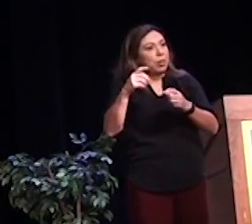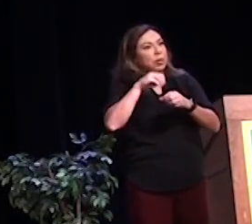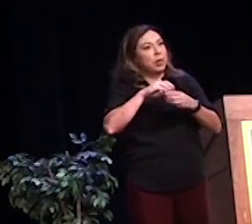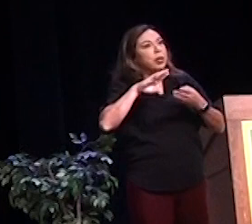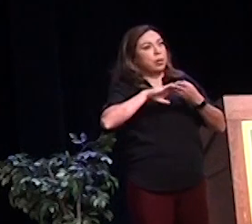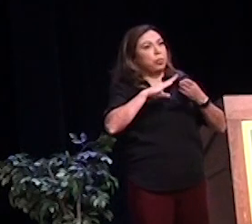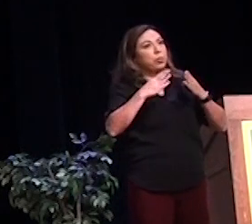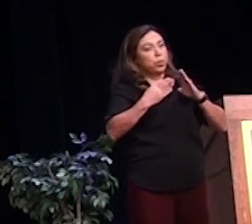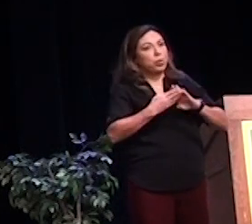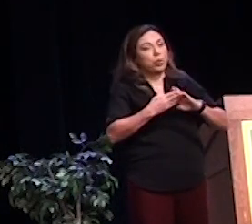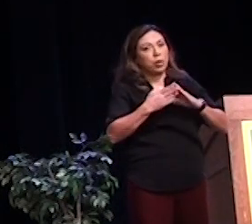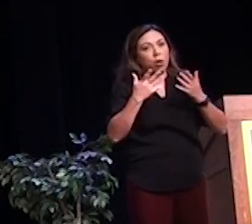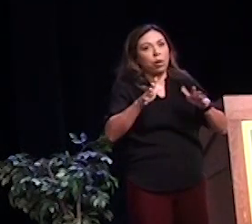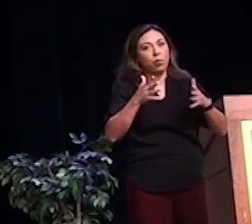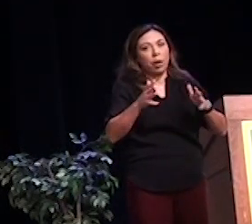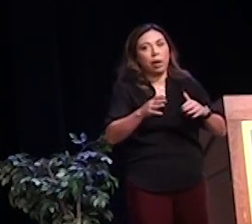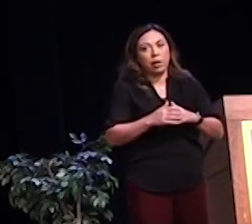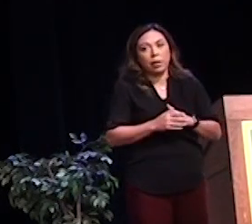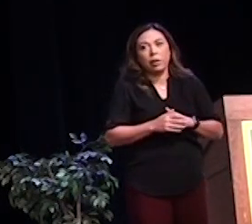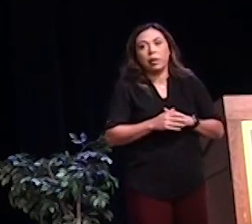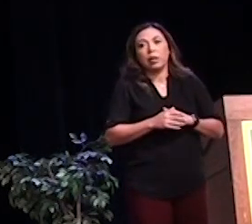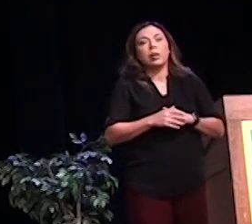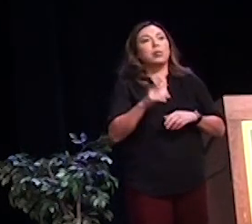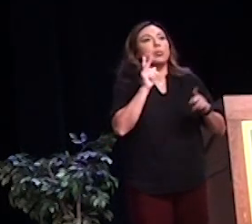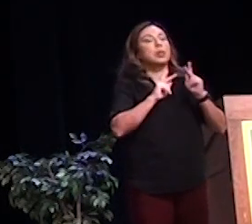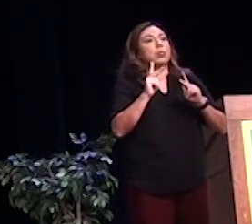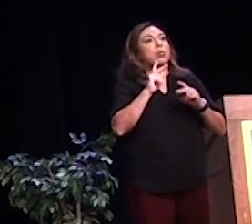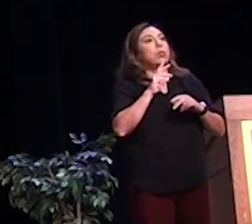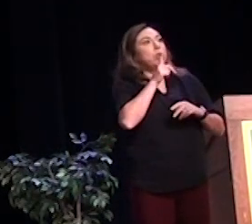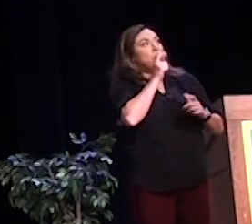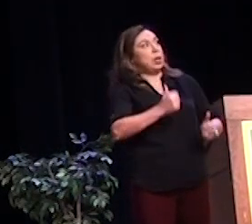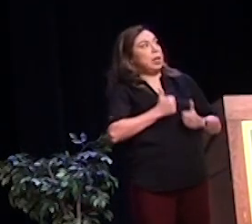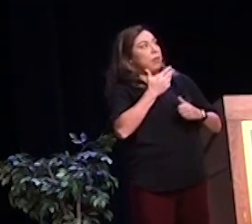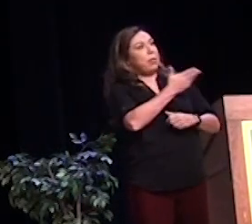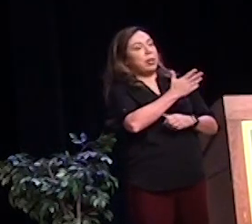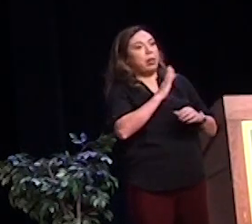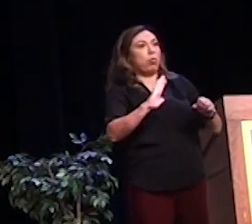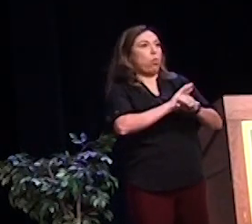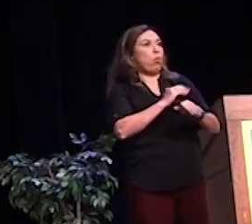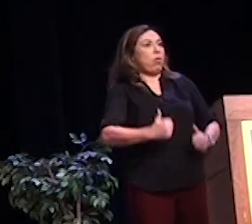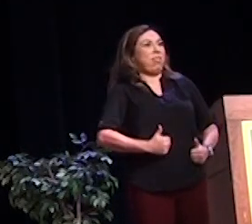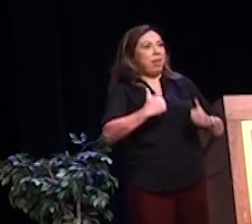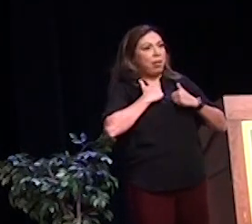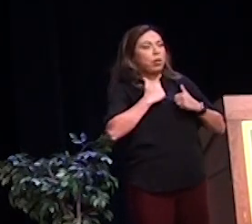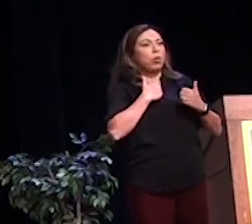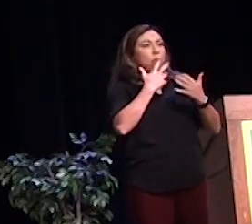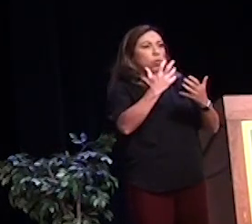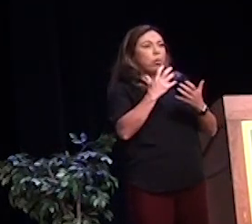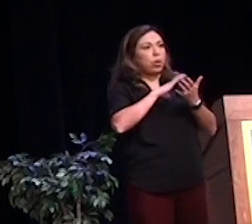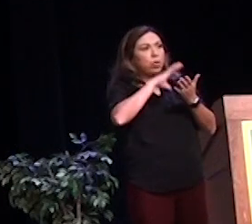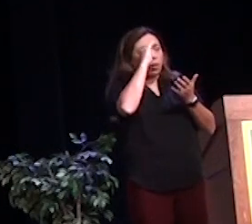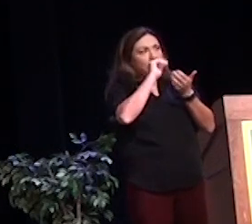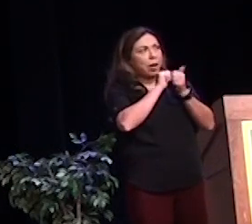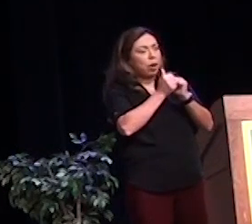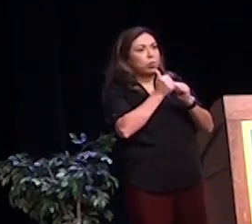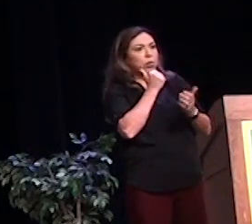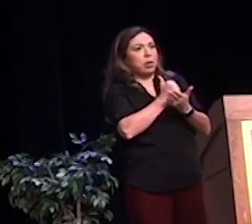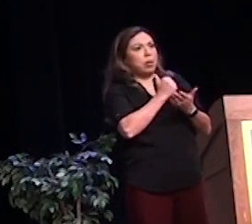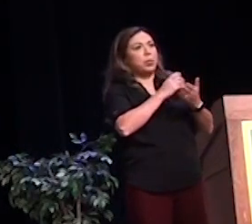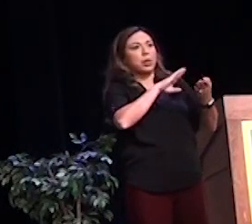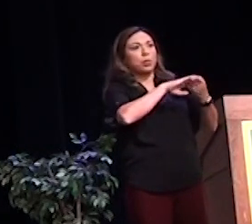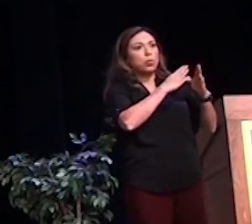of displacement of community members that have lived there their entire life. And so how do we help these communities? How do we